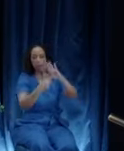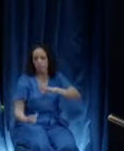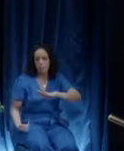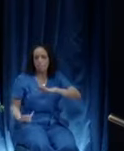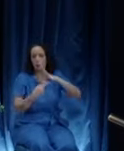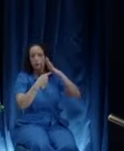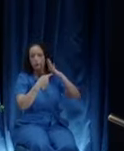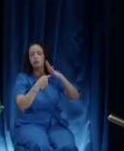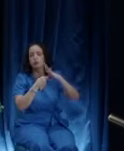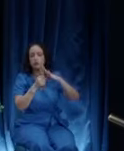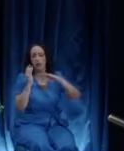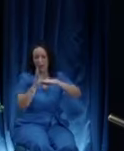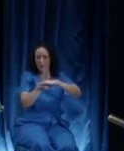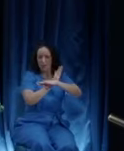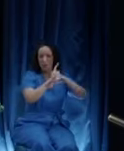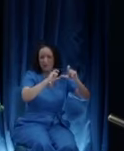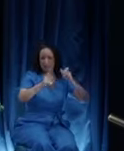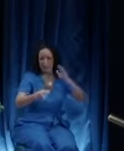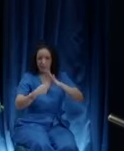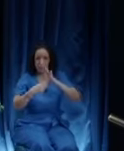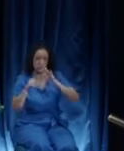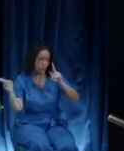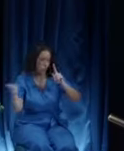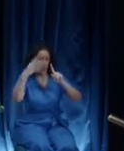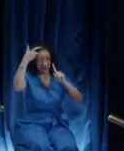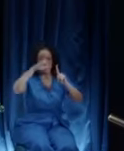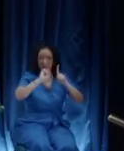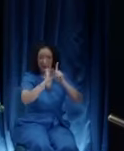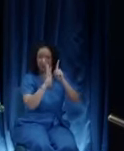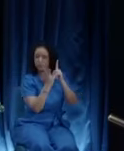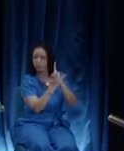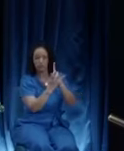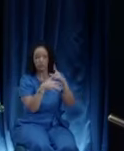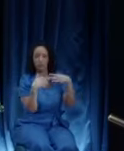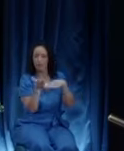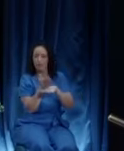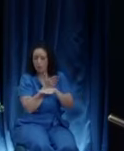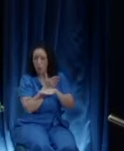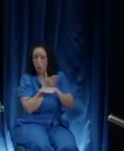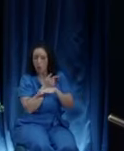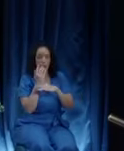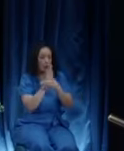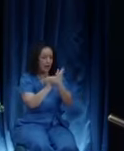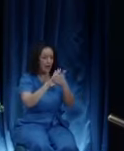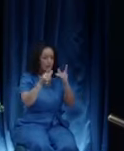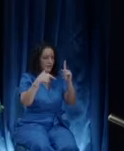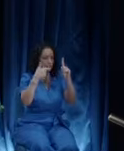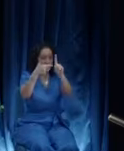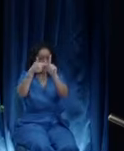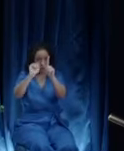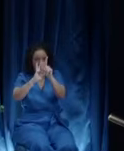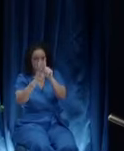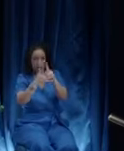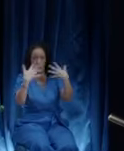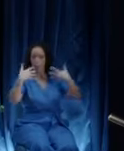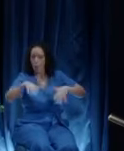important before. All monarchs had courts because they all had collections of people around them. But it's under Henry VII that it becomes more